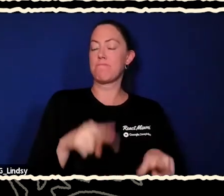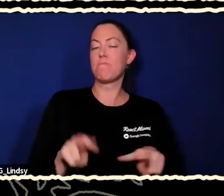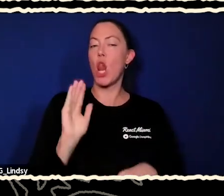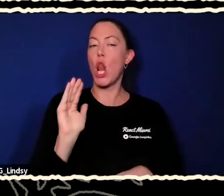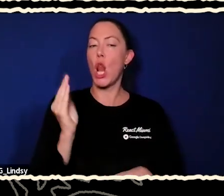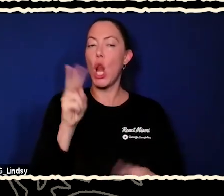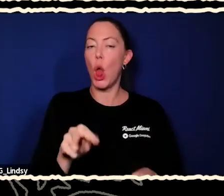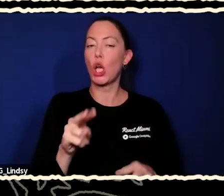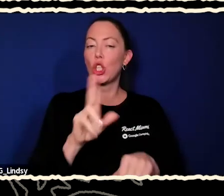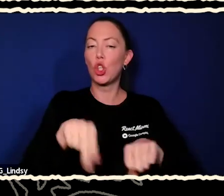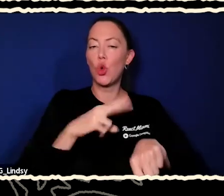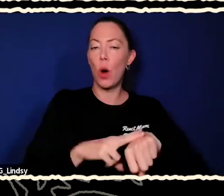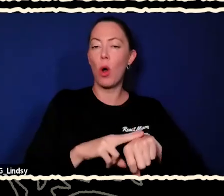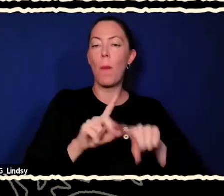as the API grows, right?